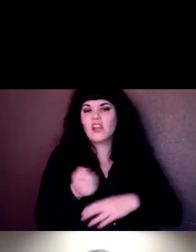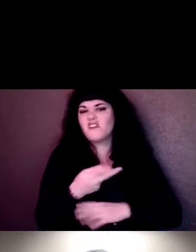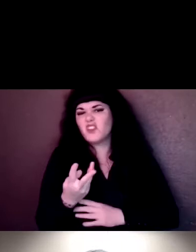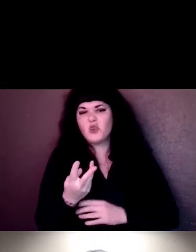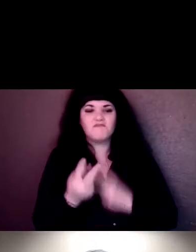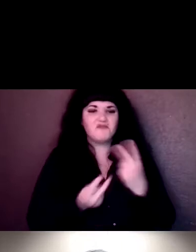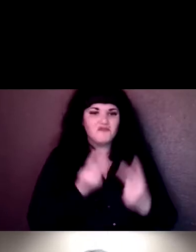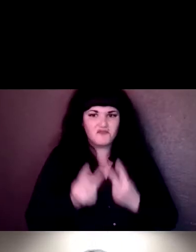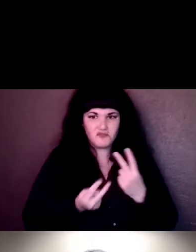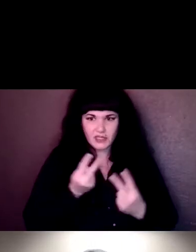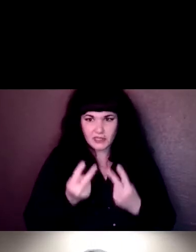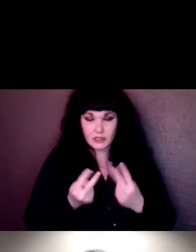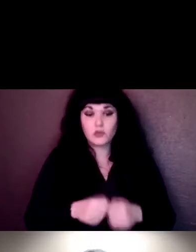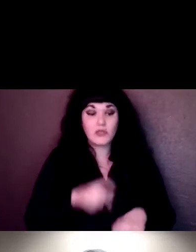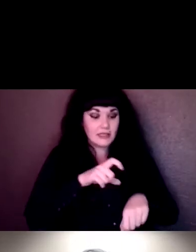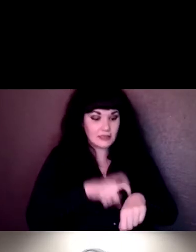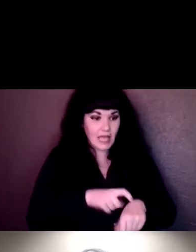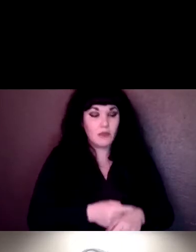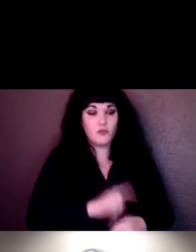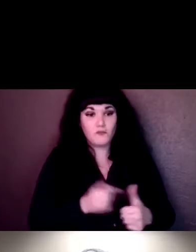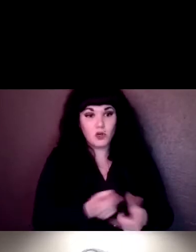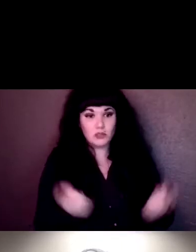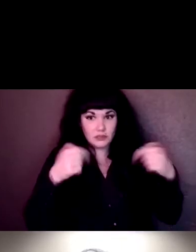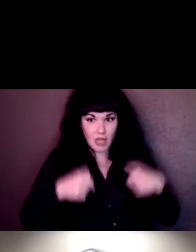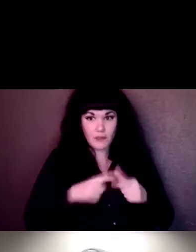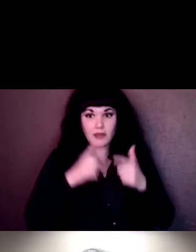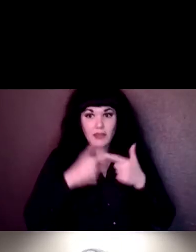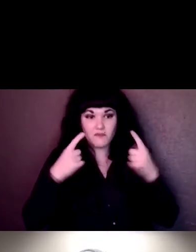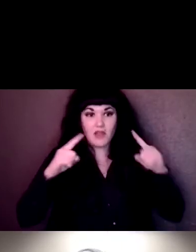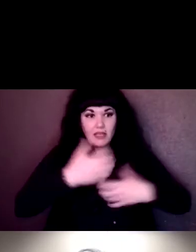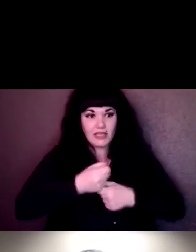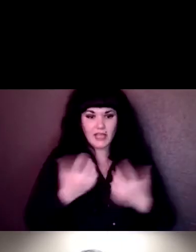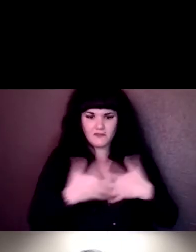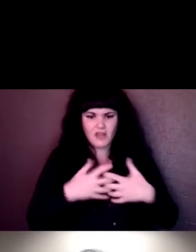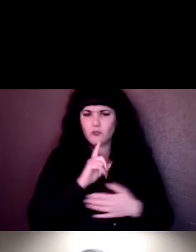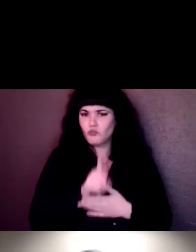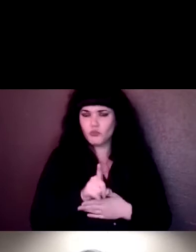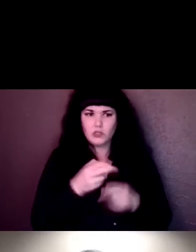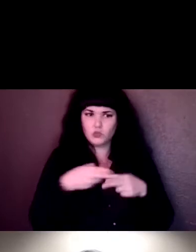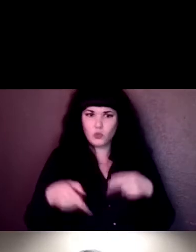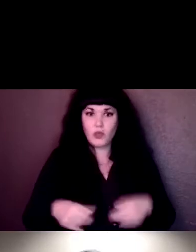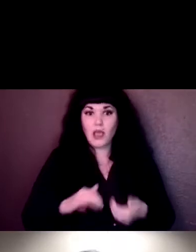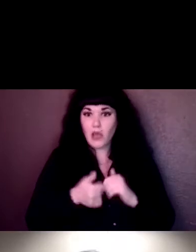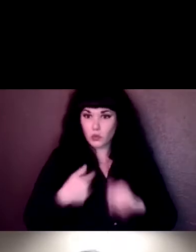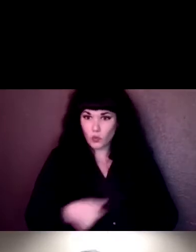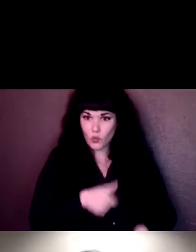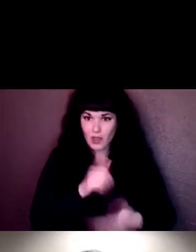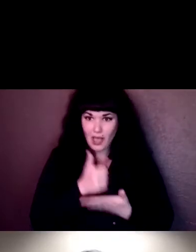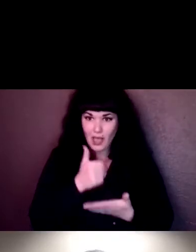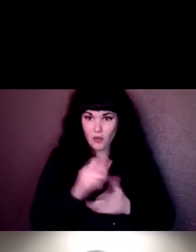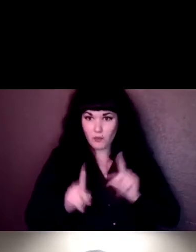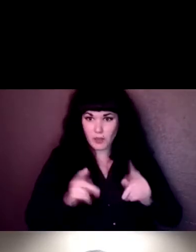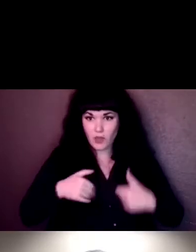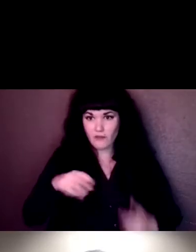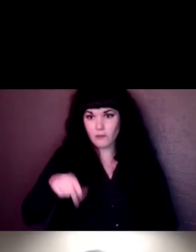ultimately to be fit is very few in numbers. How do we help people with paralysis? Well, most